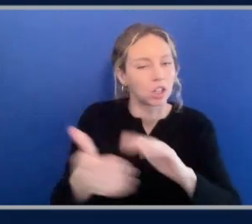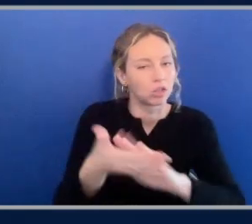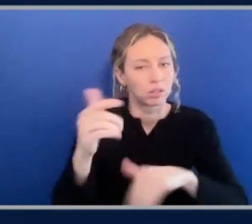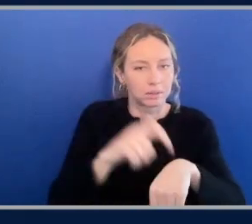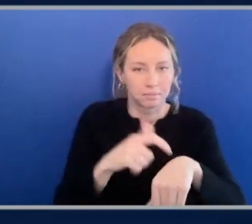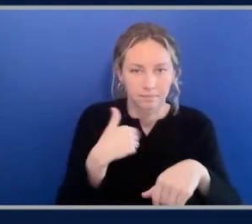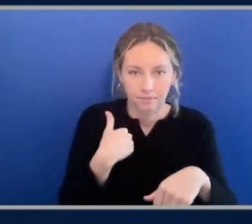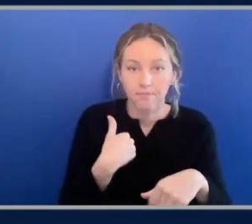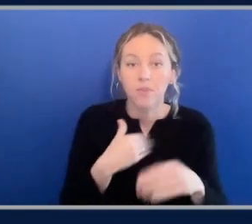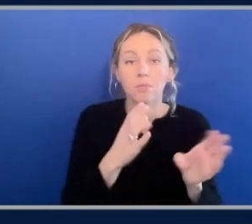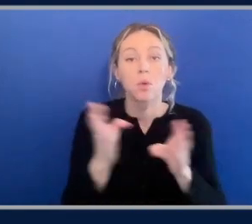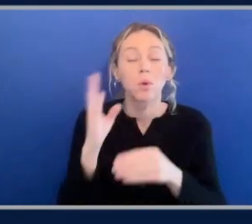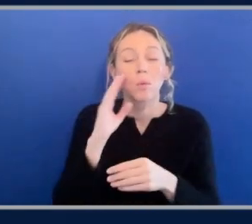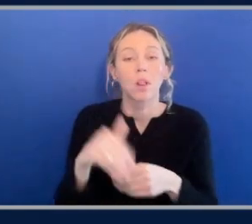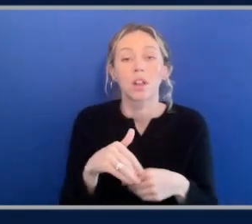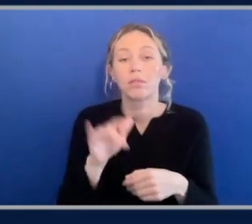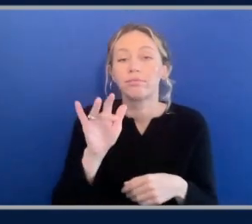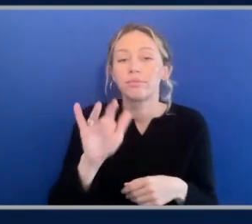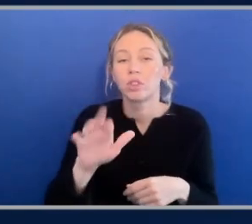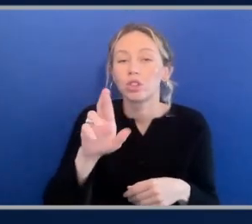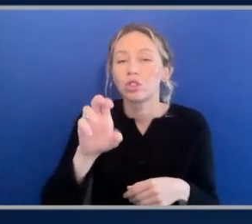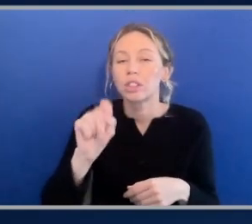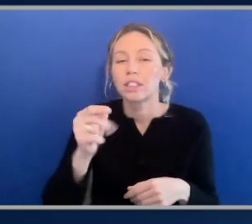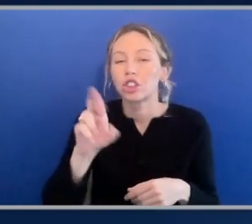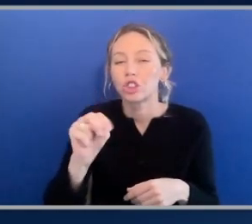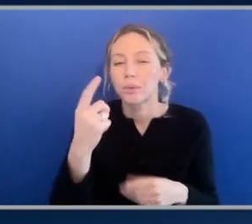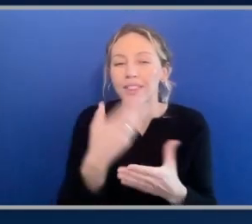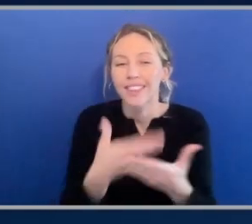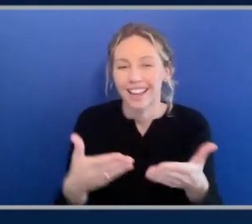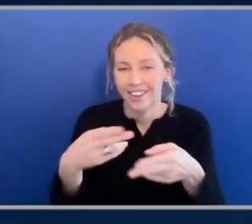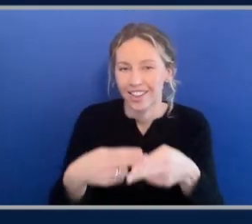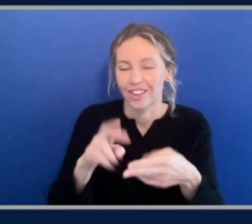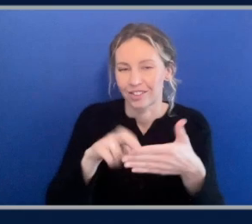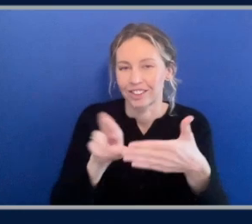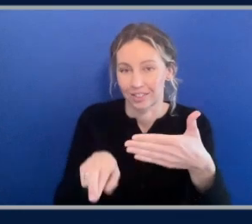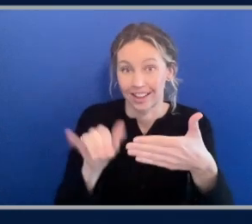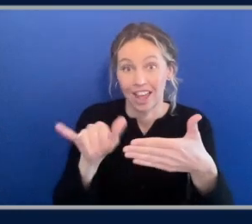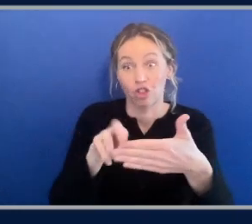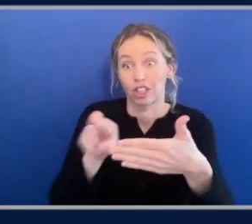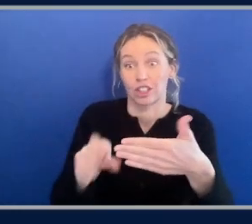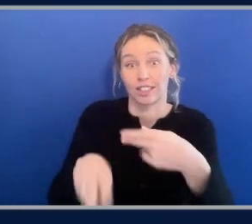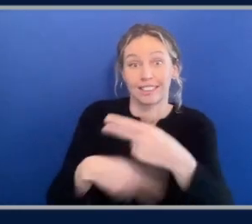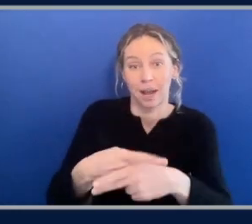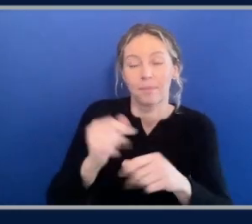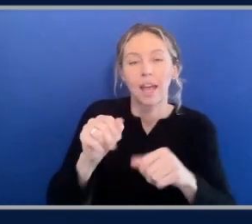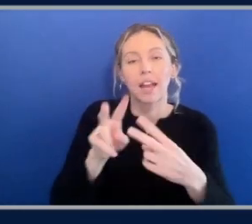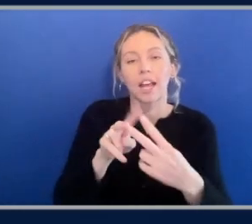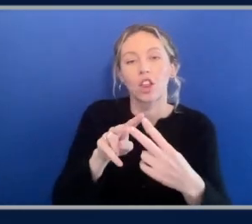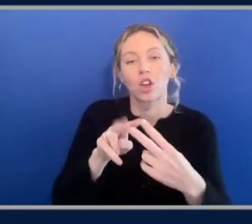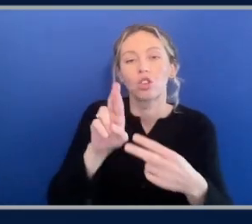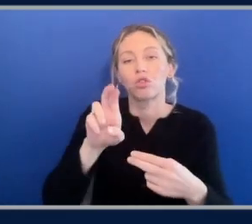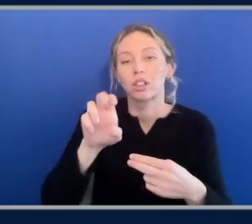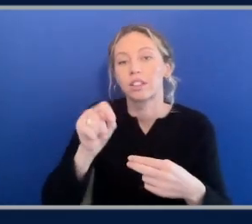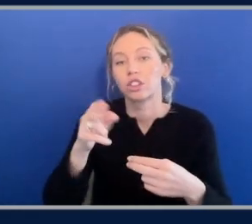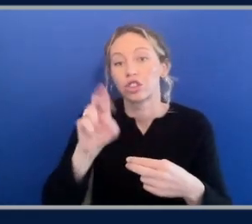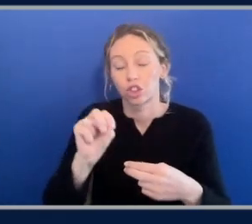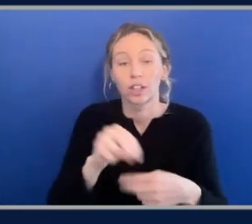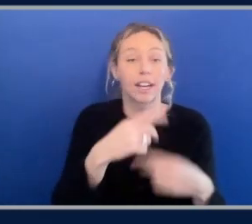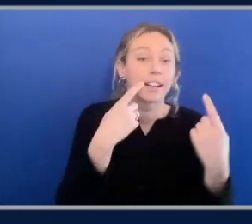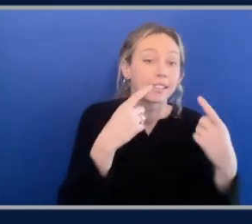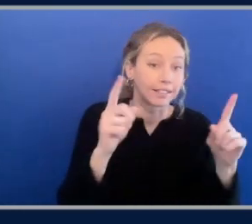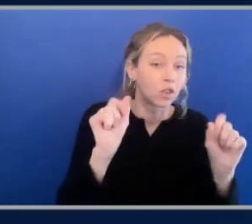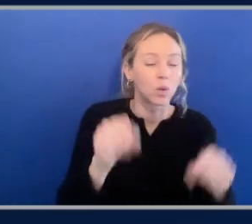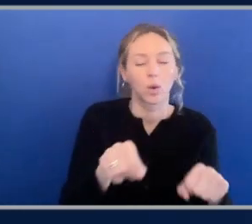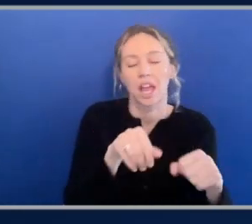is return something that may look a little weird, which is a result. So this result type can either return something successful, and then you can access it with